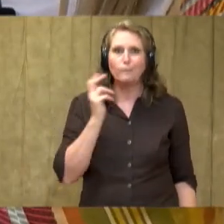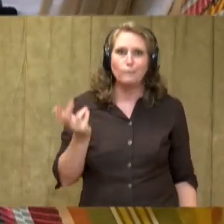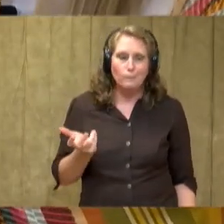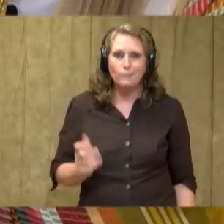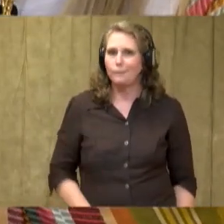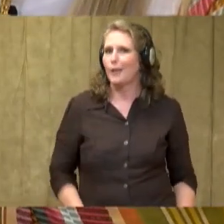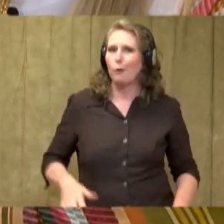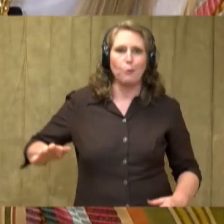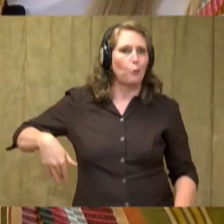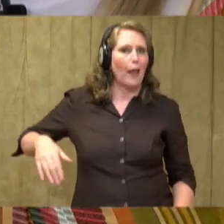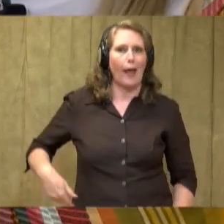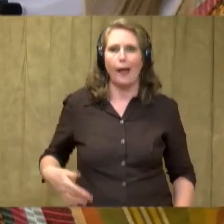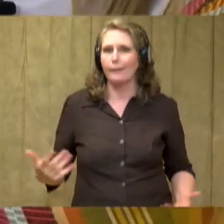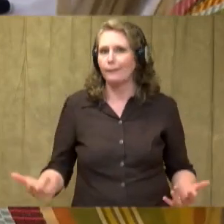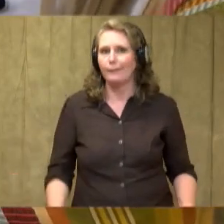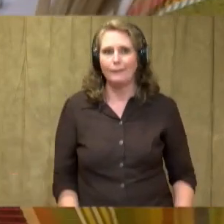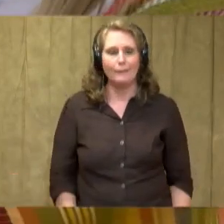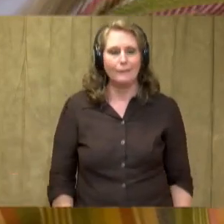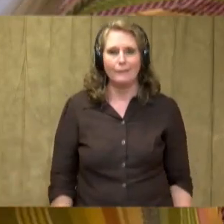Too late, huh?